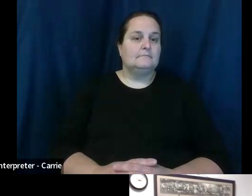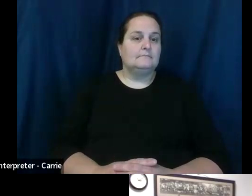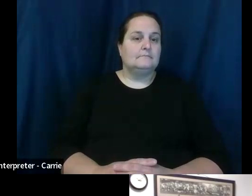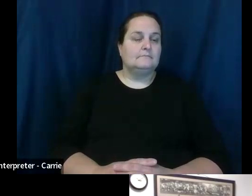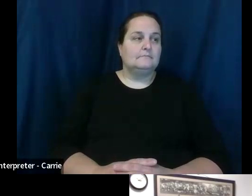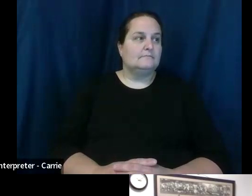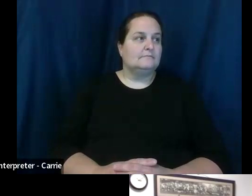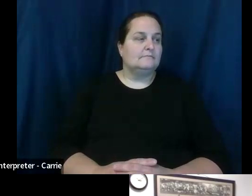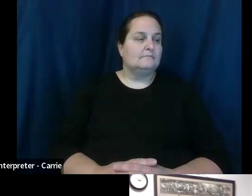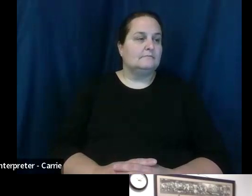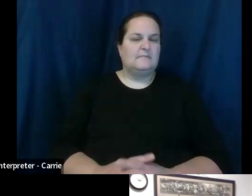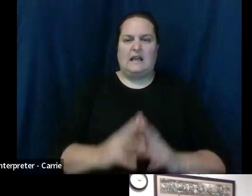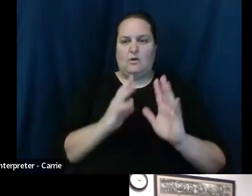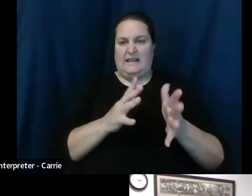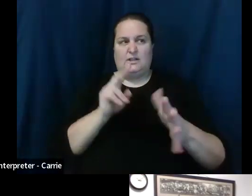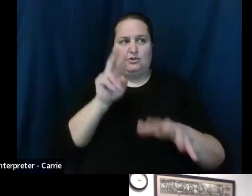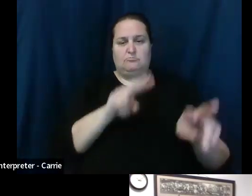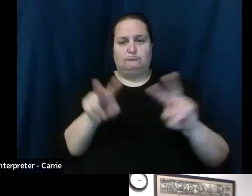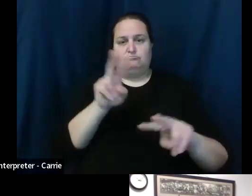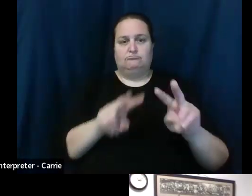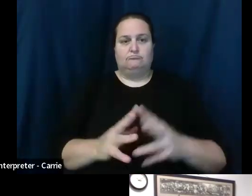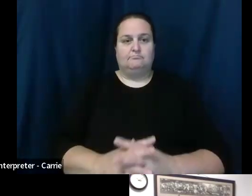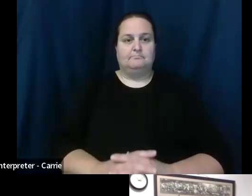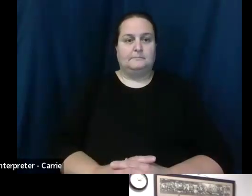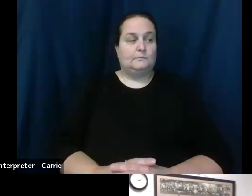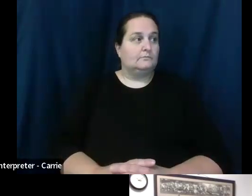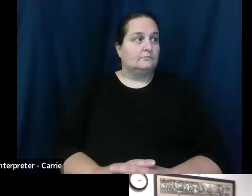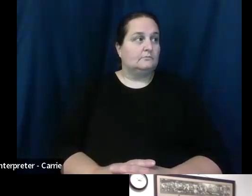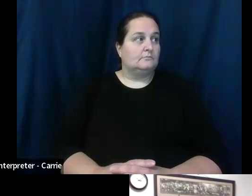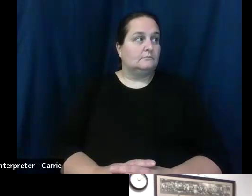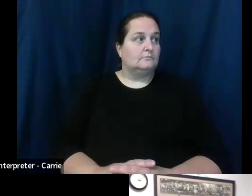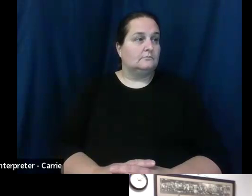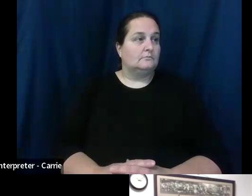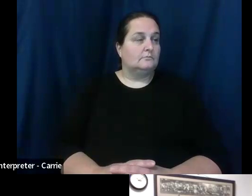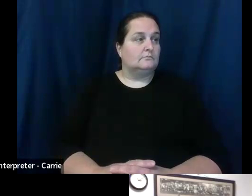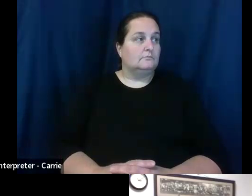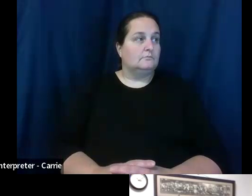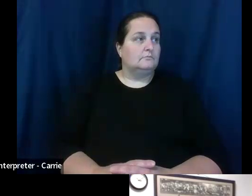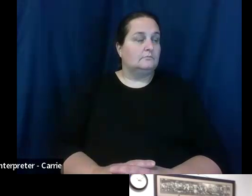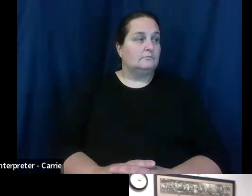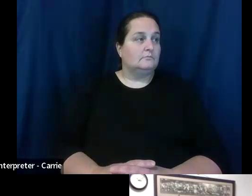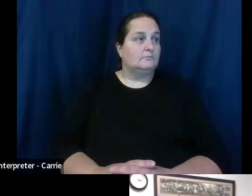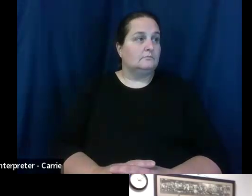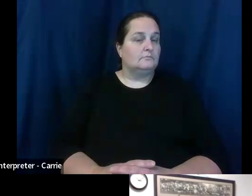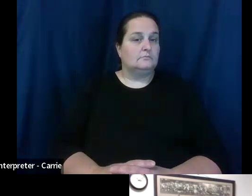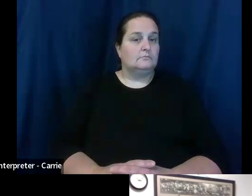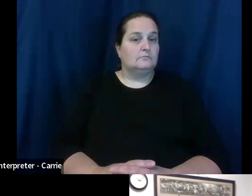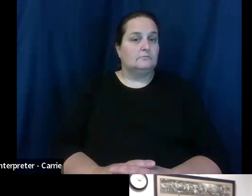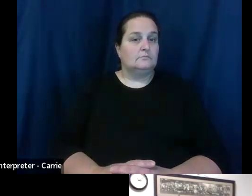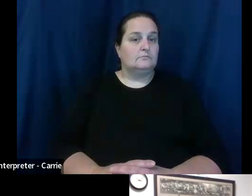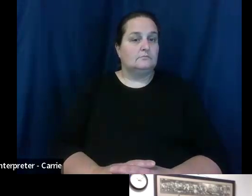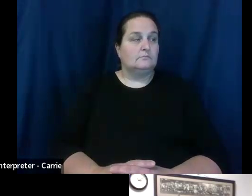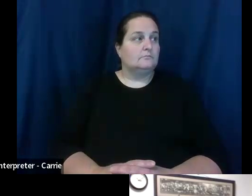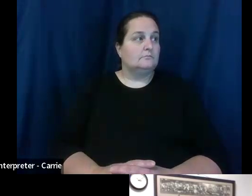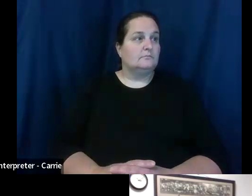I'll leave this page on there in a few minutes. I have a slide too. It has all of that